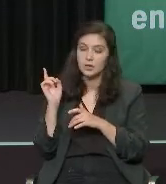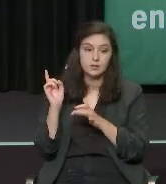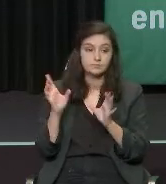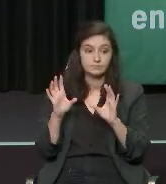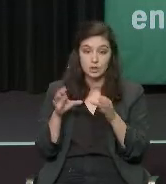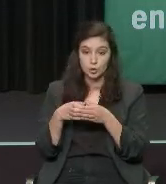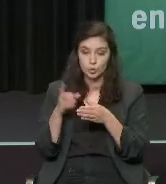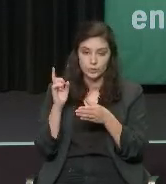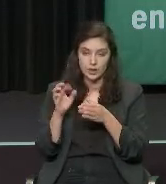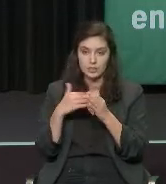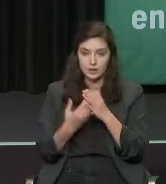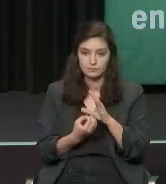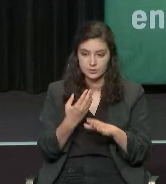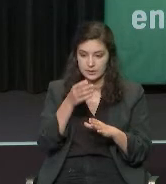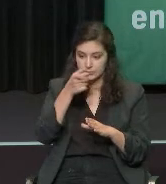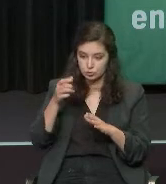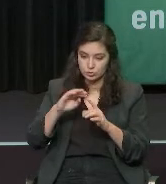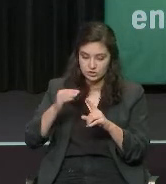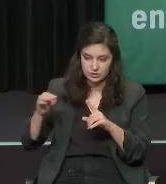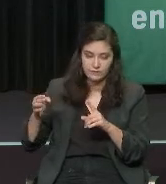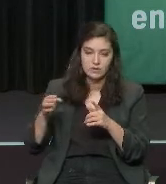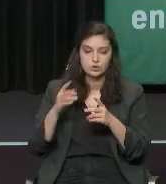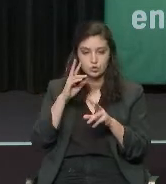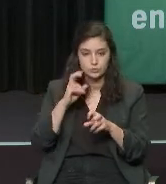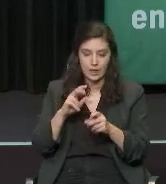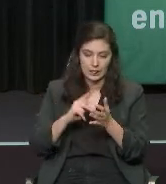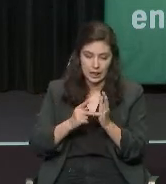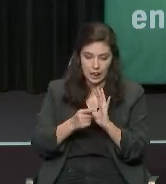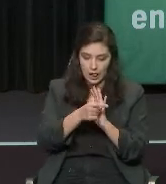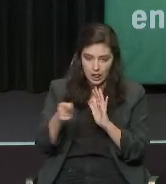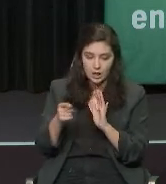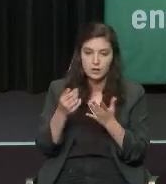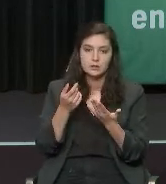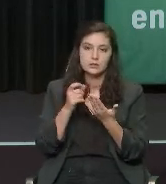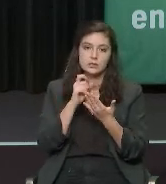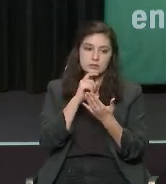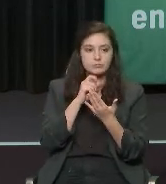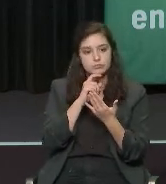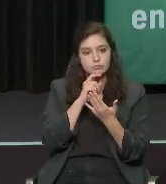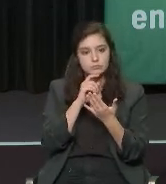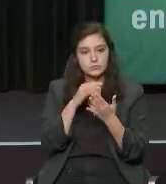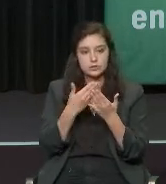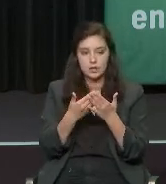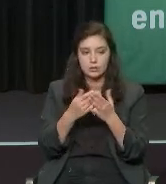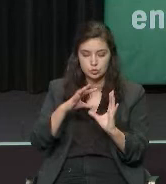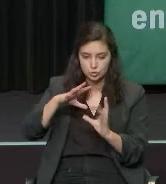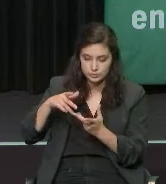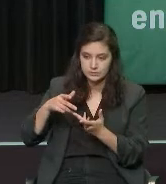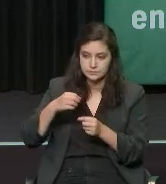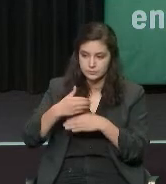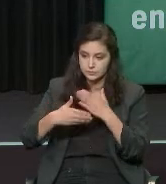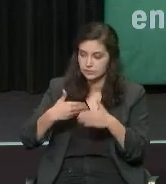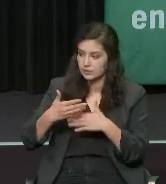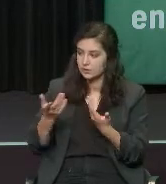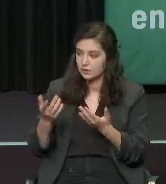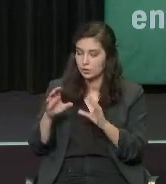is constituted by scientists that are exploring these technologies and these capabilities to develop these global biomass maps.